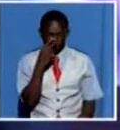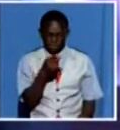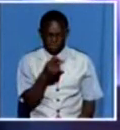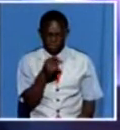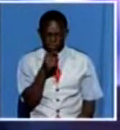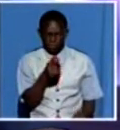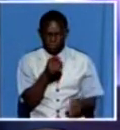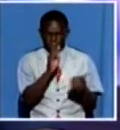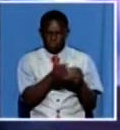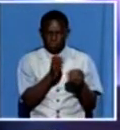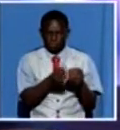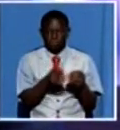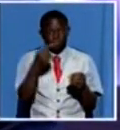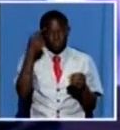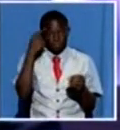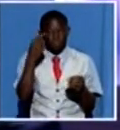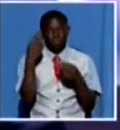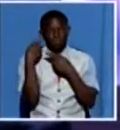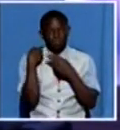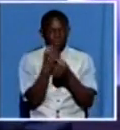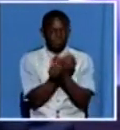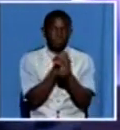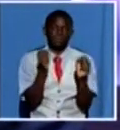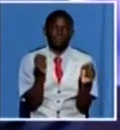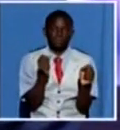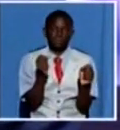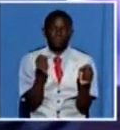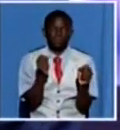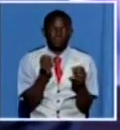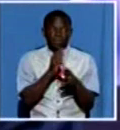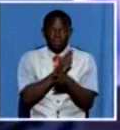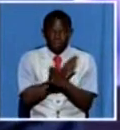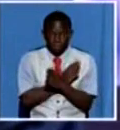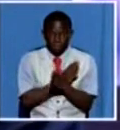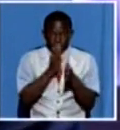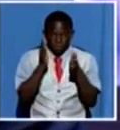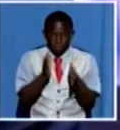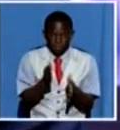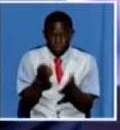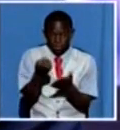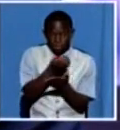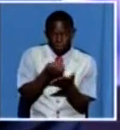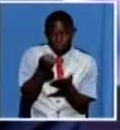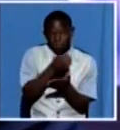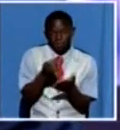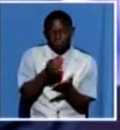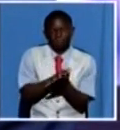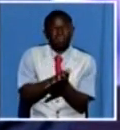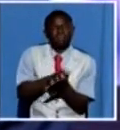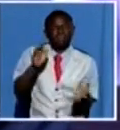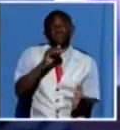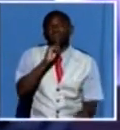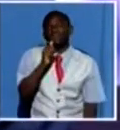Zambian economy is very small. We can't continue crying and say we have a small economy. We need to provide solutions so that our economy begins to